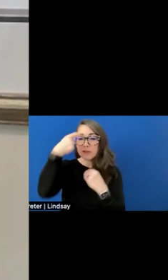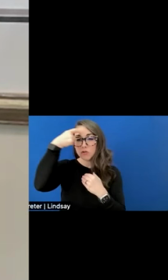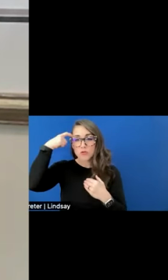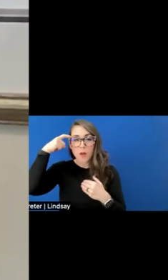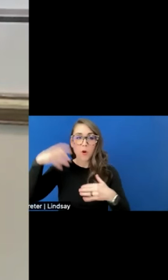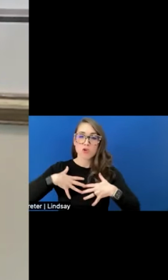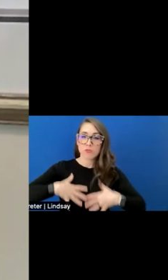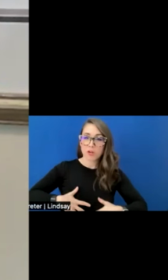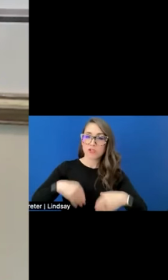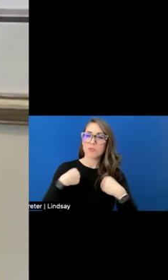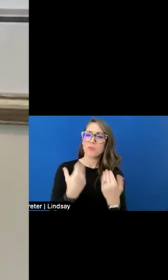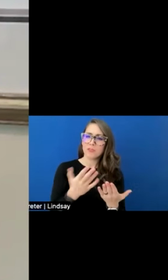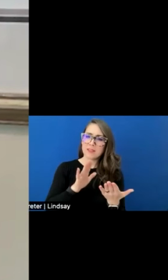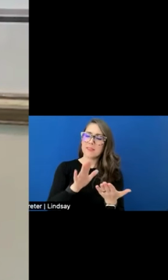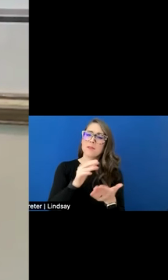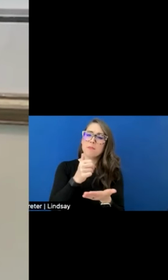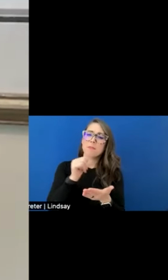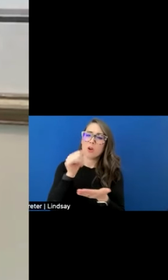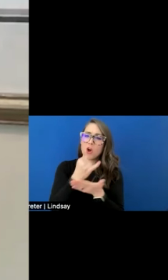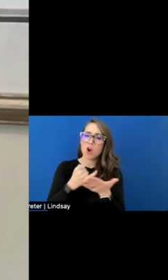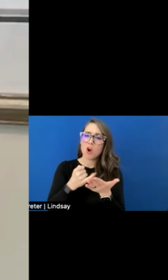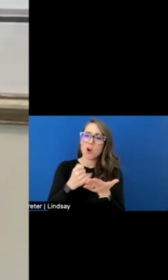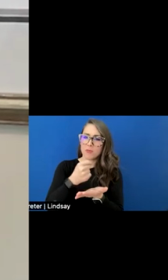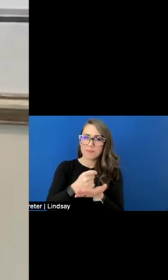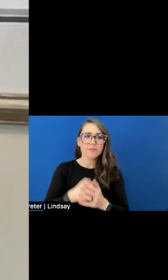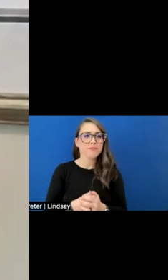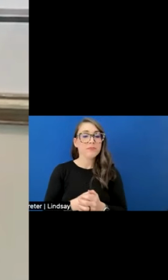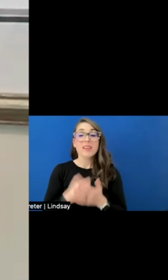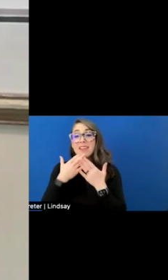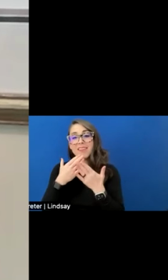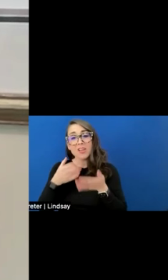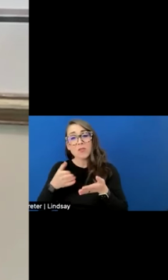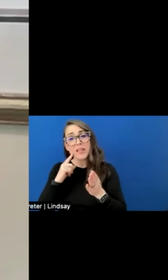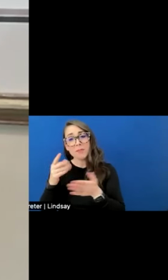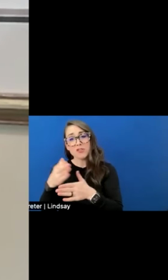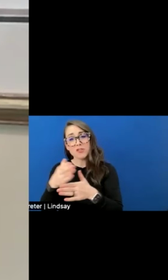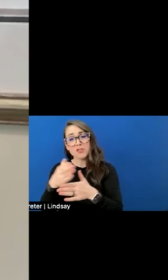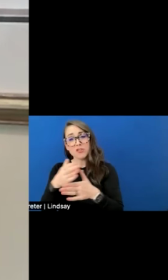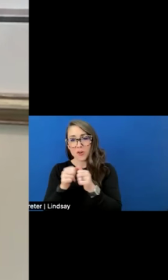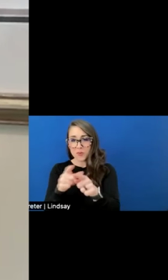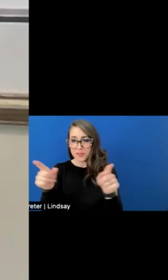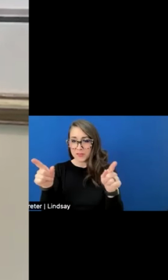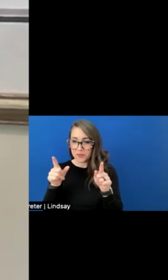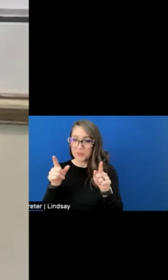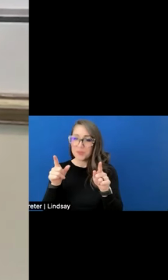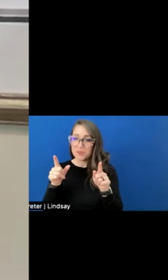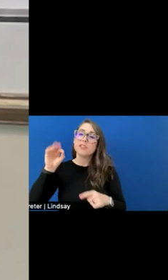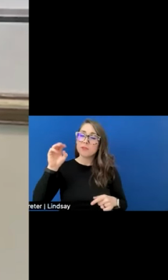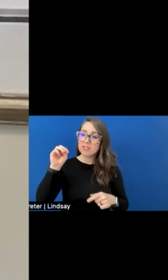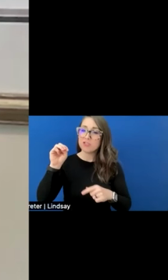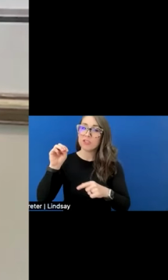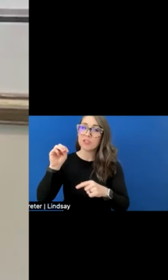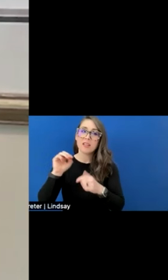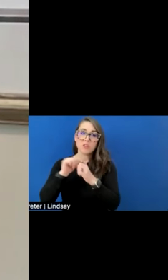Thank you for allowing me to share with you how members of the Friends of Malaysia remain devoted to the communities of our host country through our support of